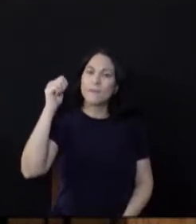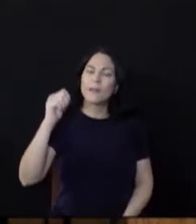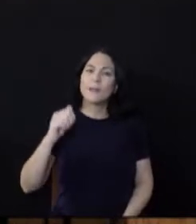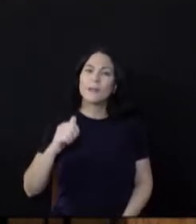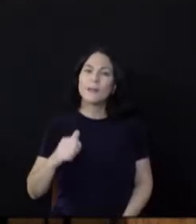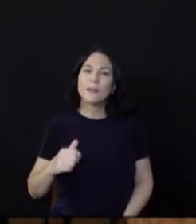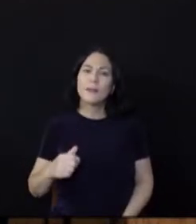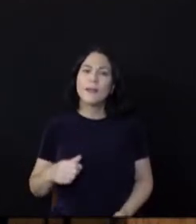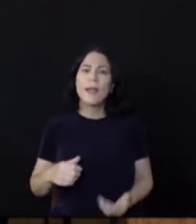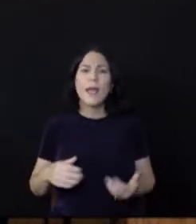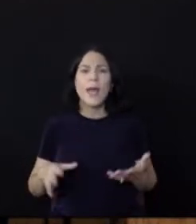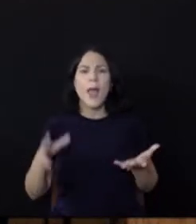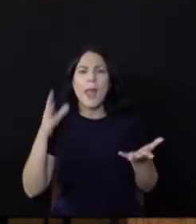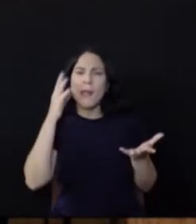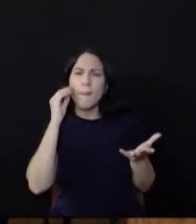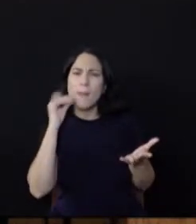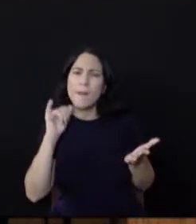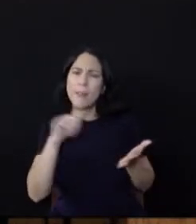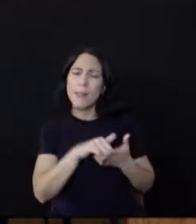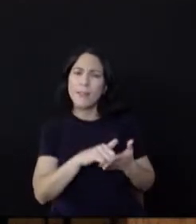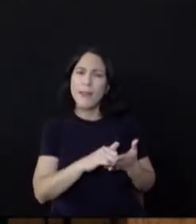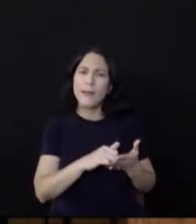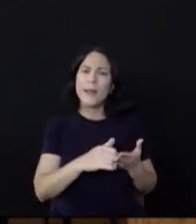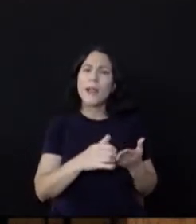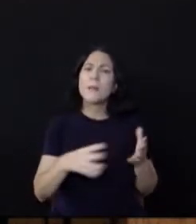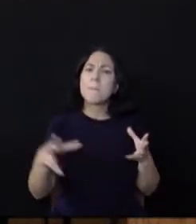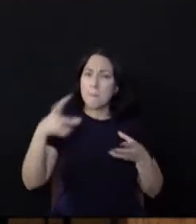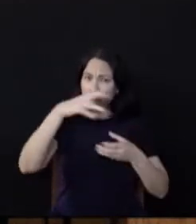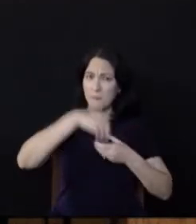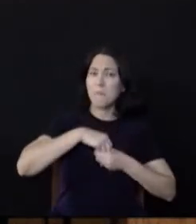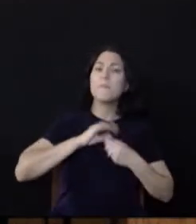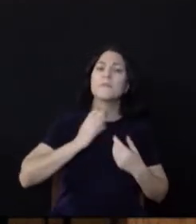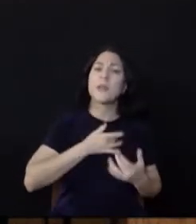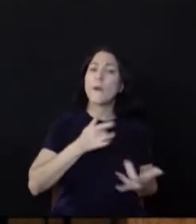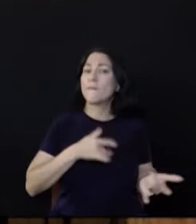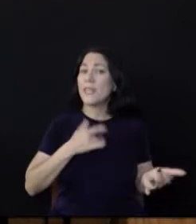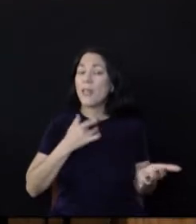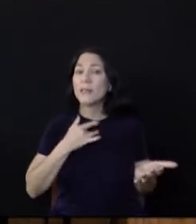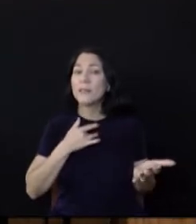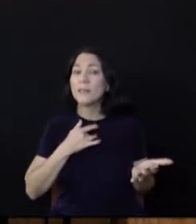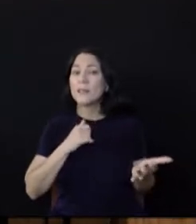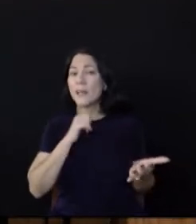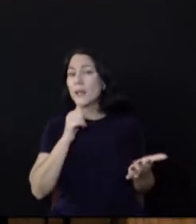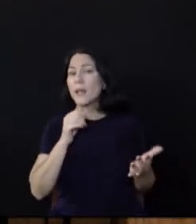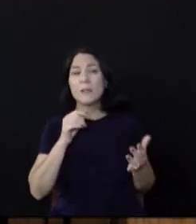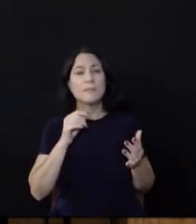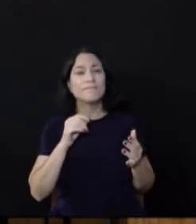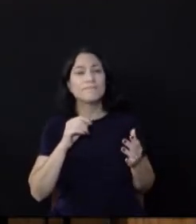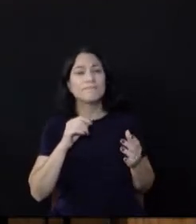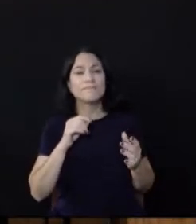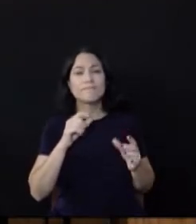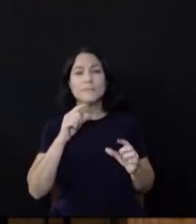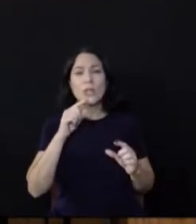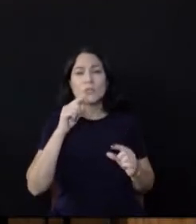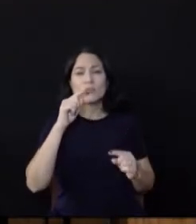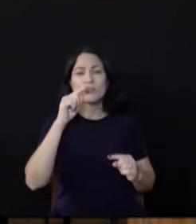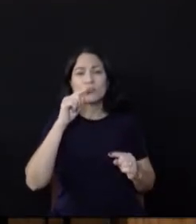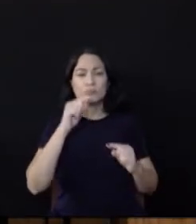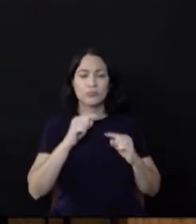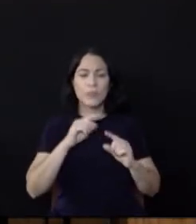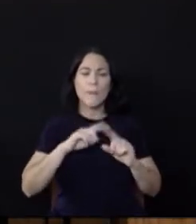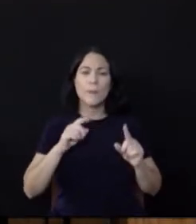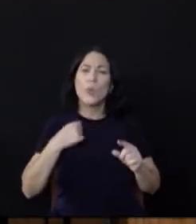And while such an encounter certainly does involve our feelings, and I'm not, again, demeaning that in any way, we know what it is